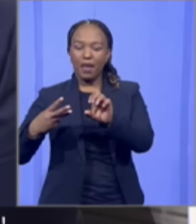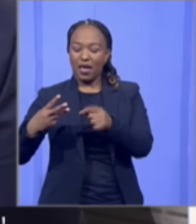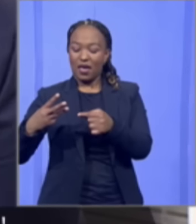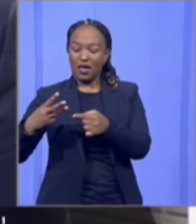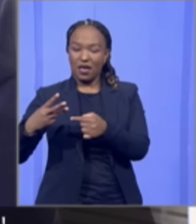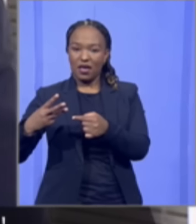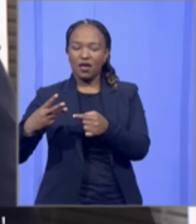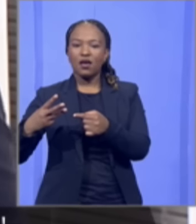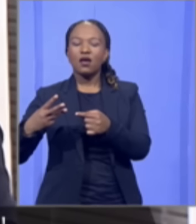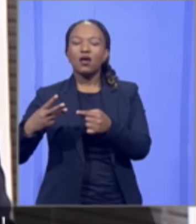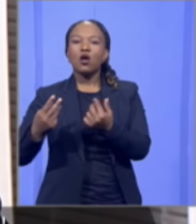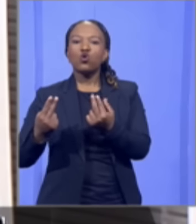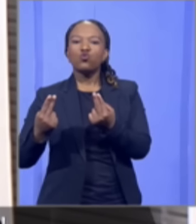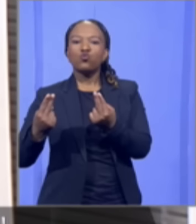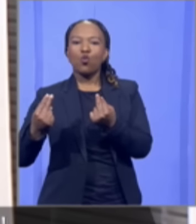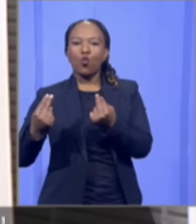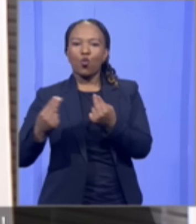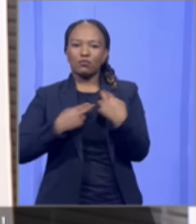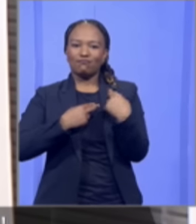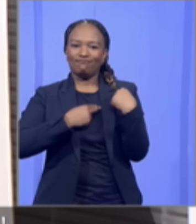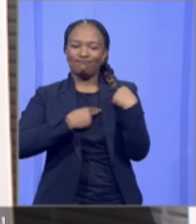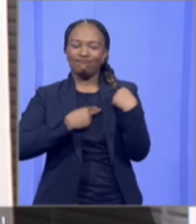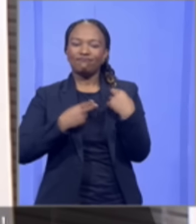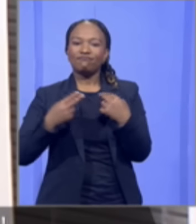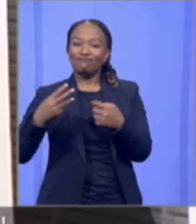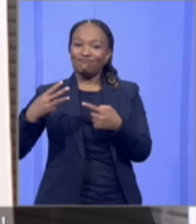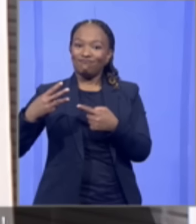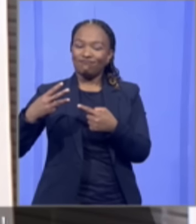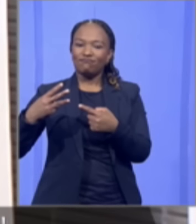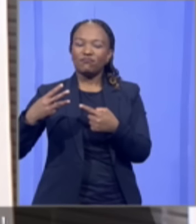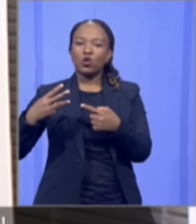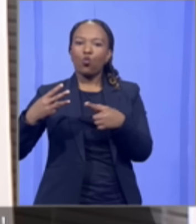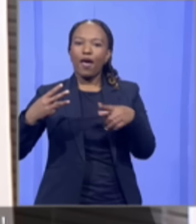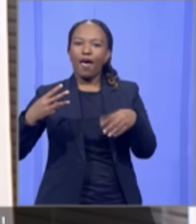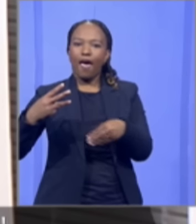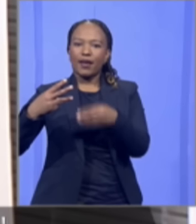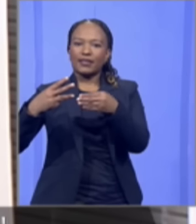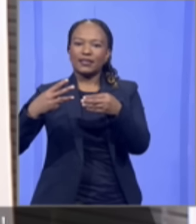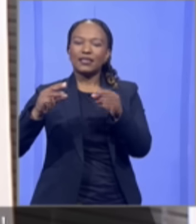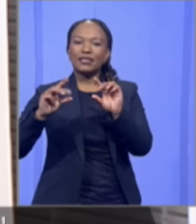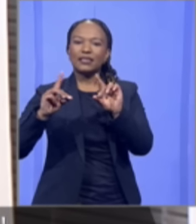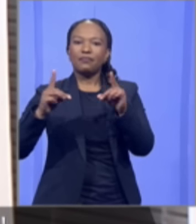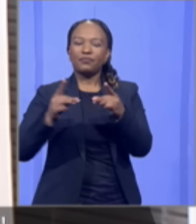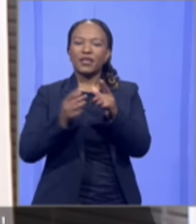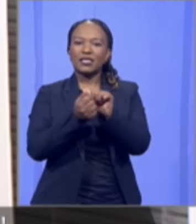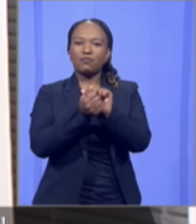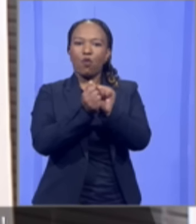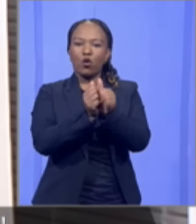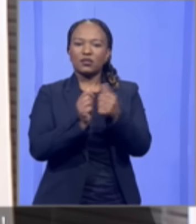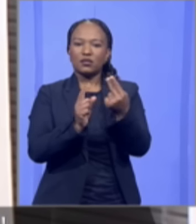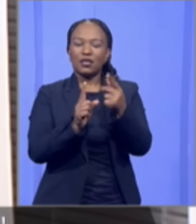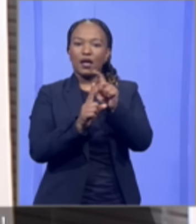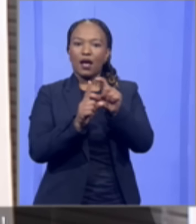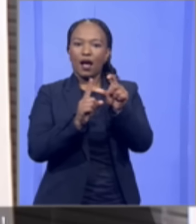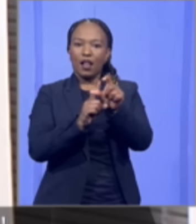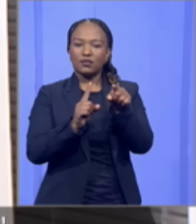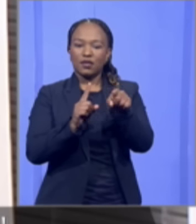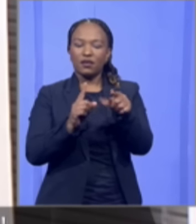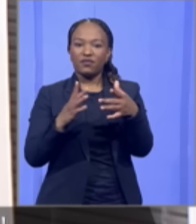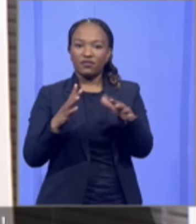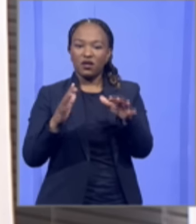new responsibility to this portfolio of education by adding the Department of Sports, Arts, Culture,